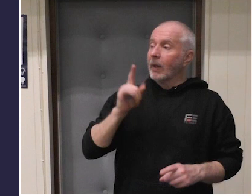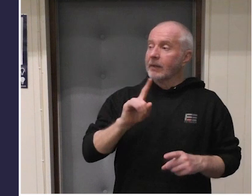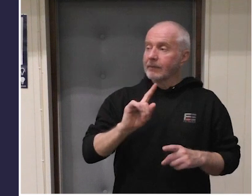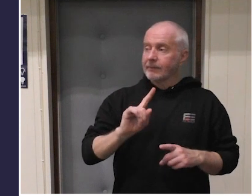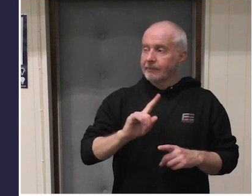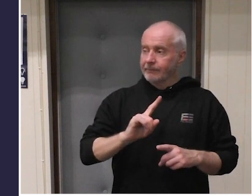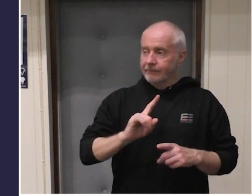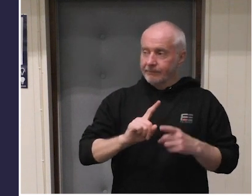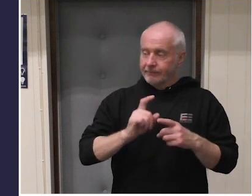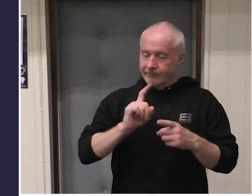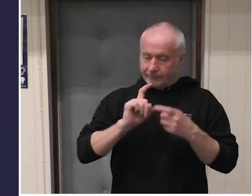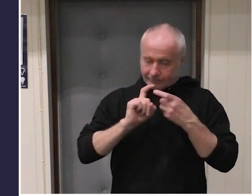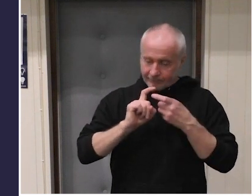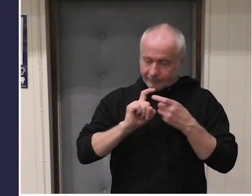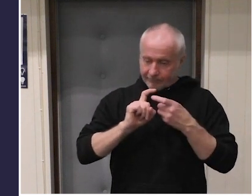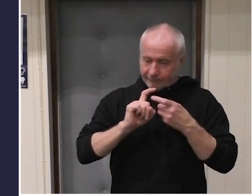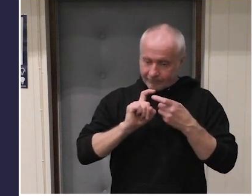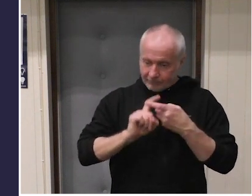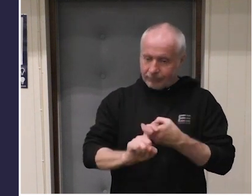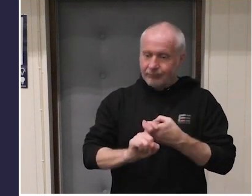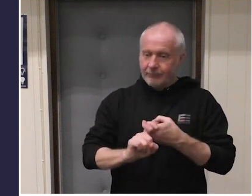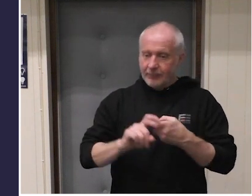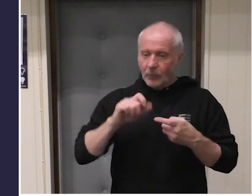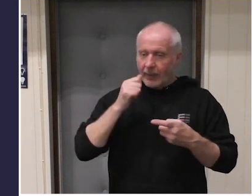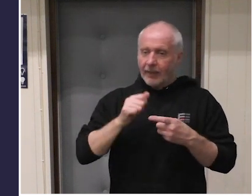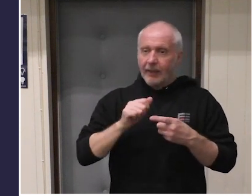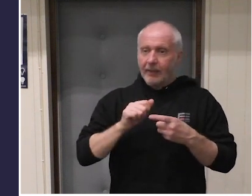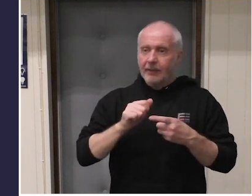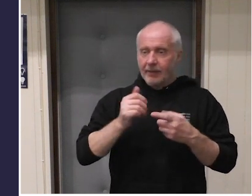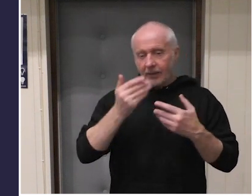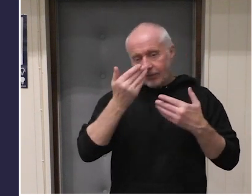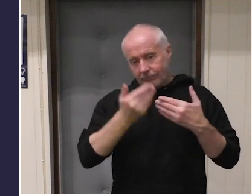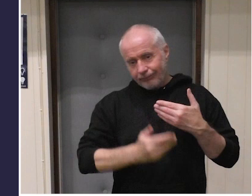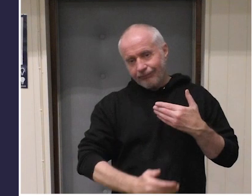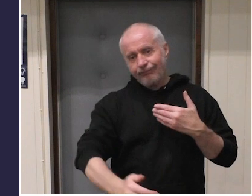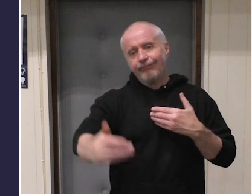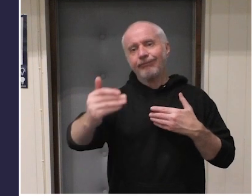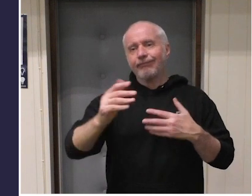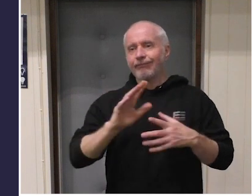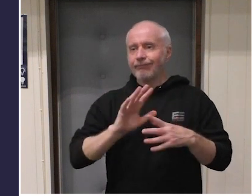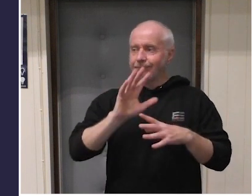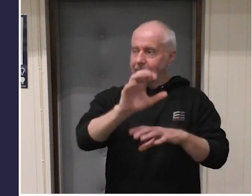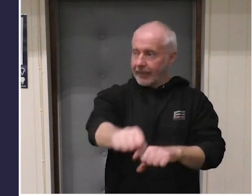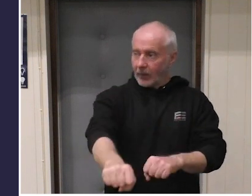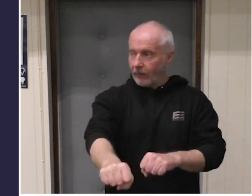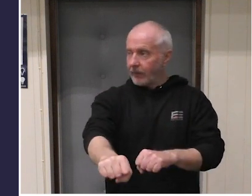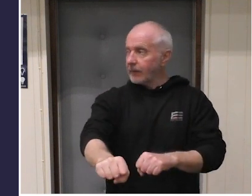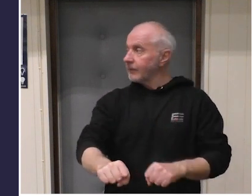established itself, it will eventually take over. That could happen. That's a very good answer.